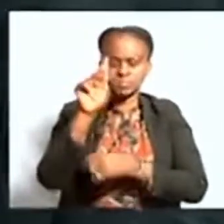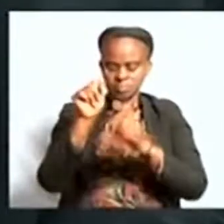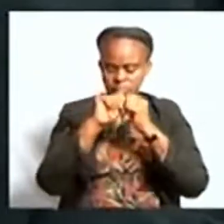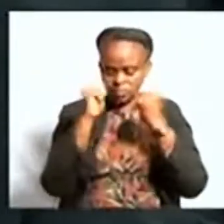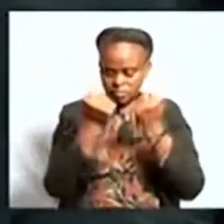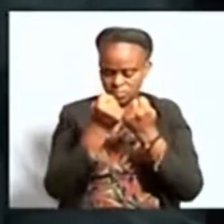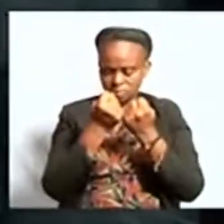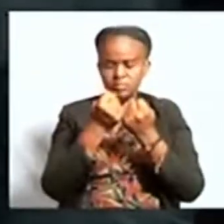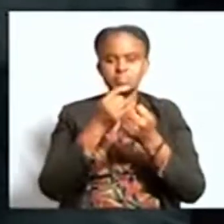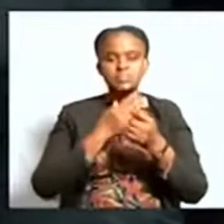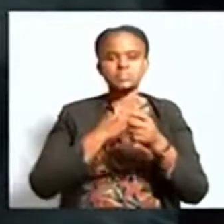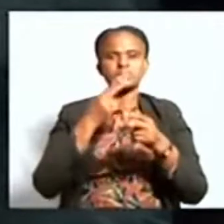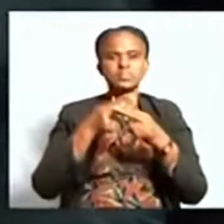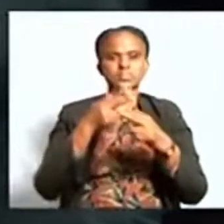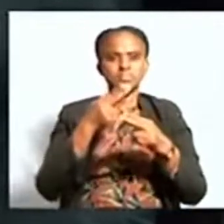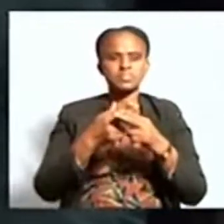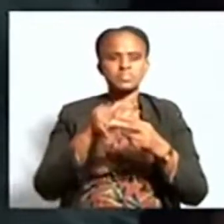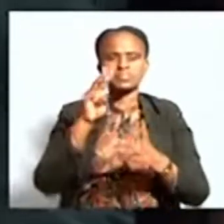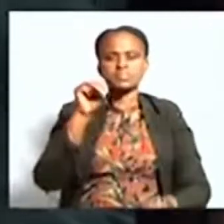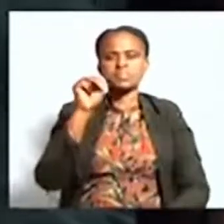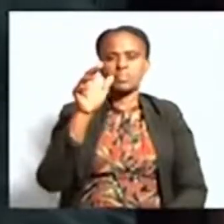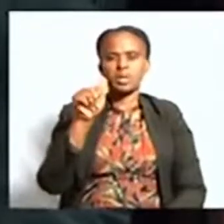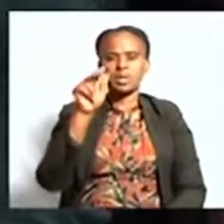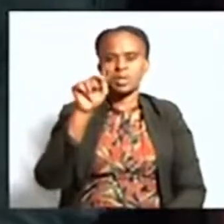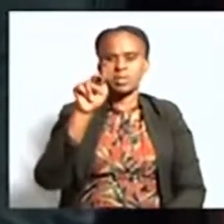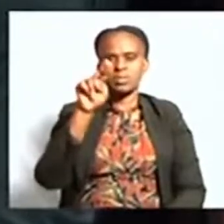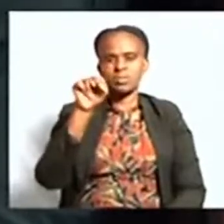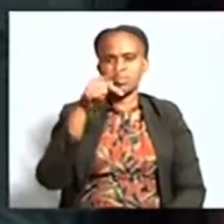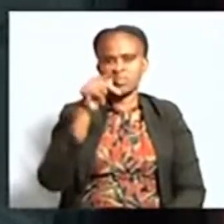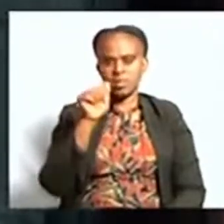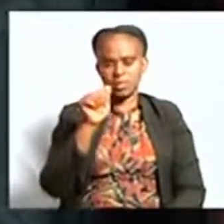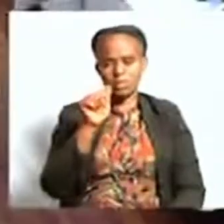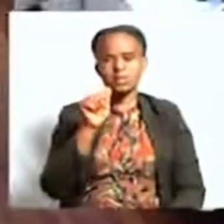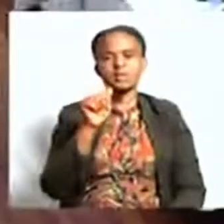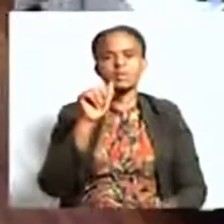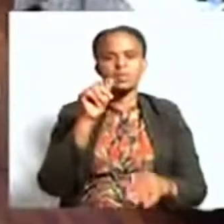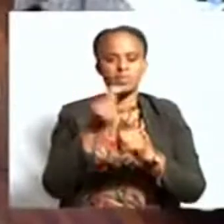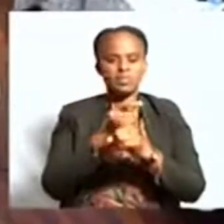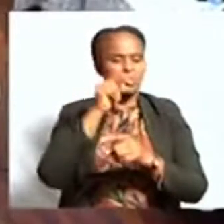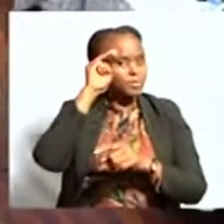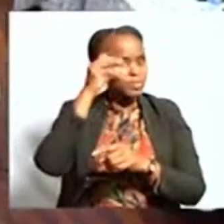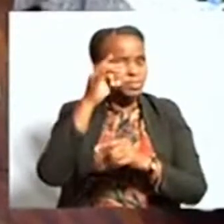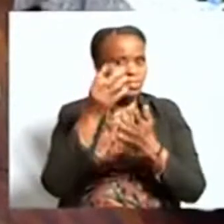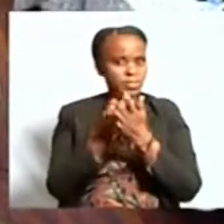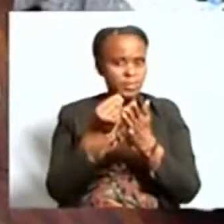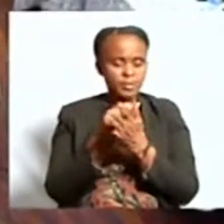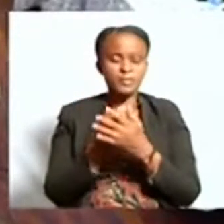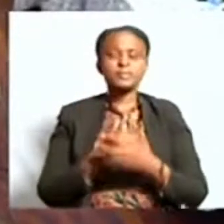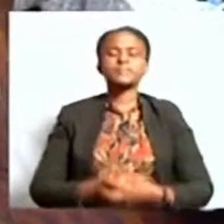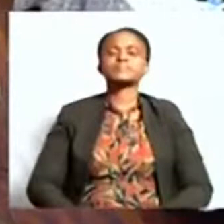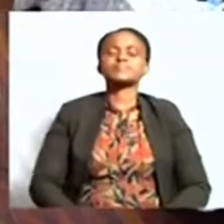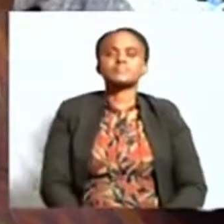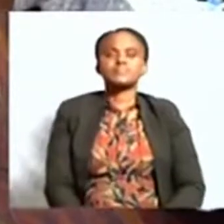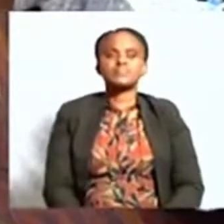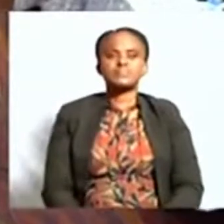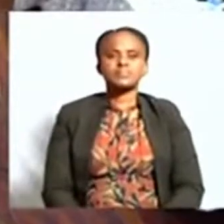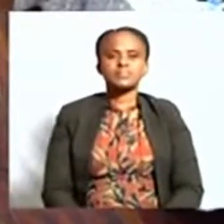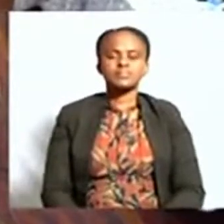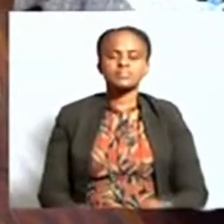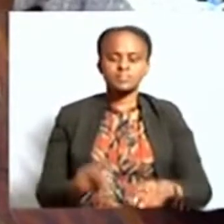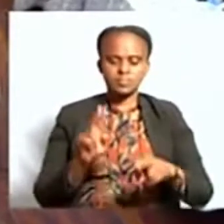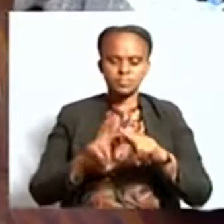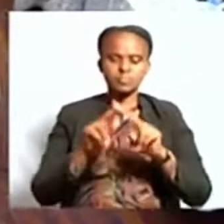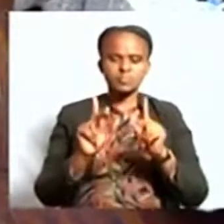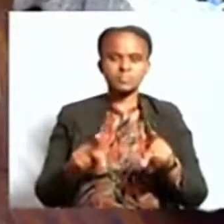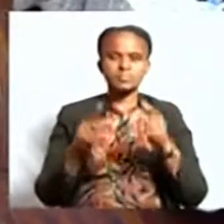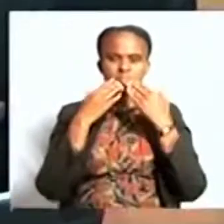is Elijah Manunga, sitting in for the Accountant General, Minister of Finance and National Planning. Thank you. The Controller. Thank you, Chair.